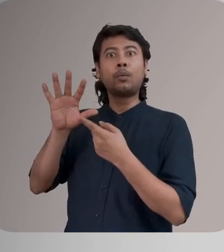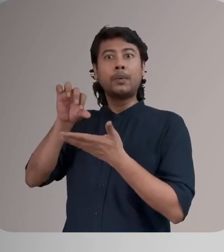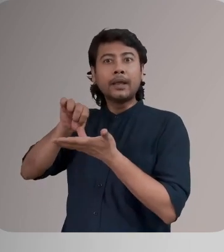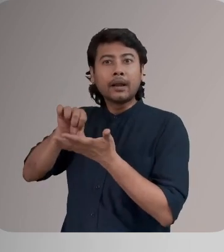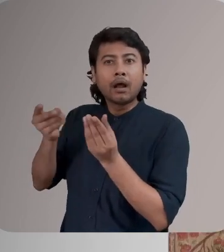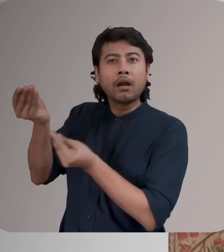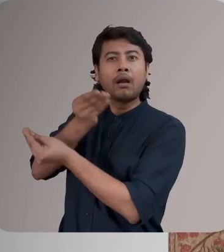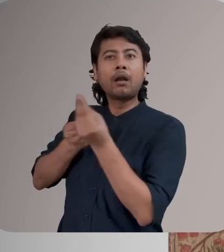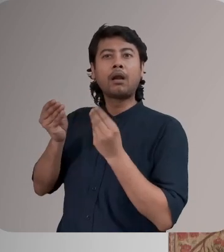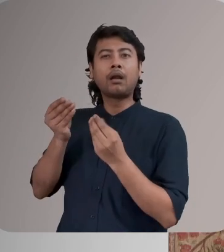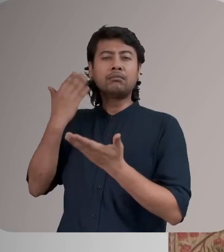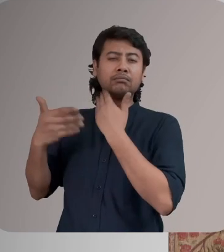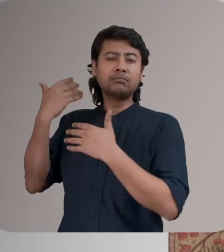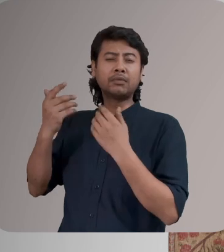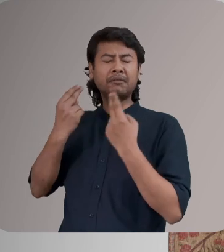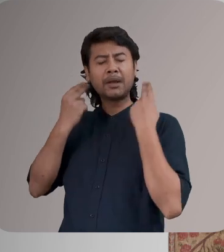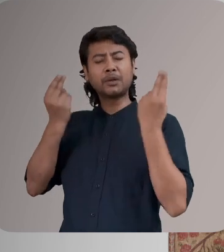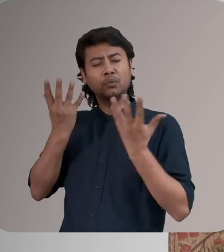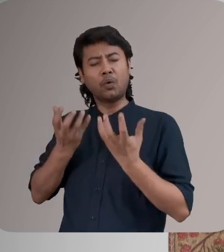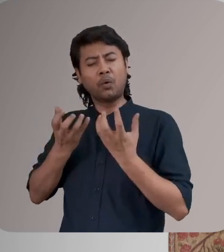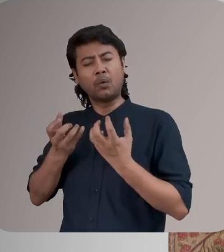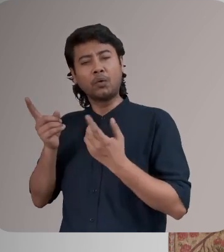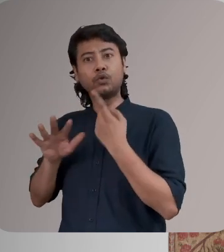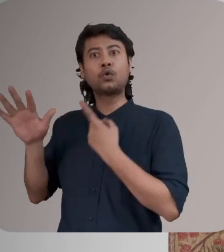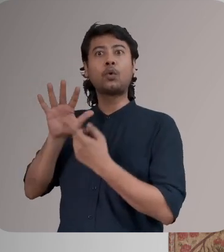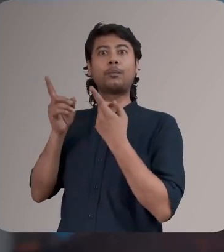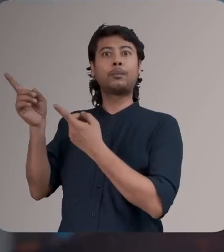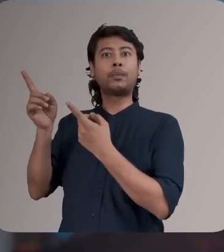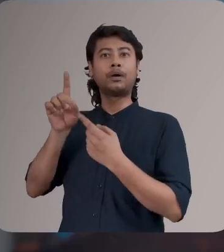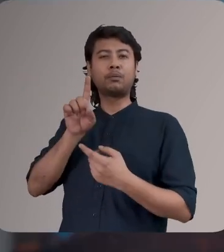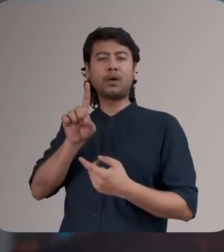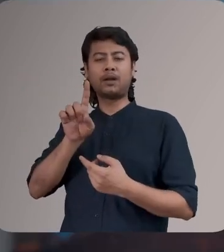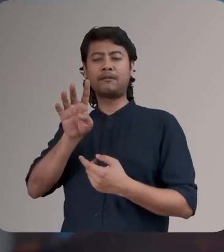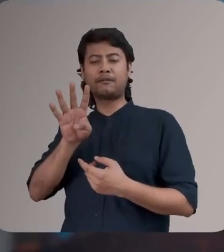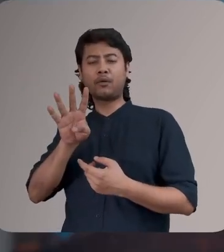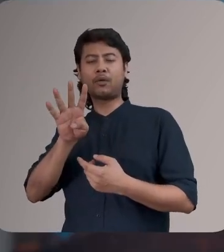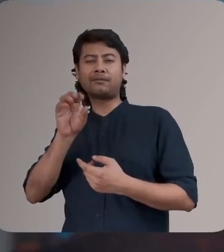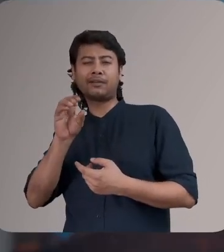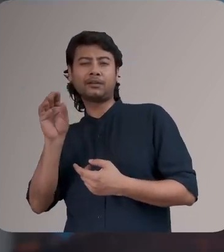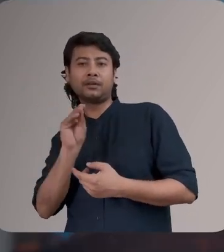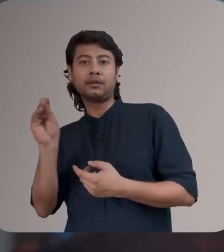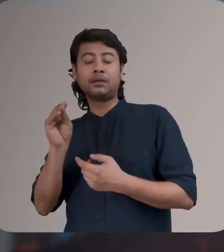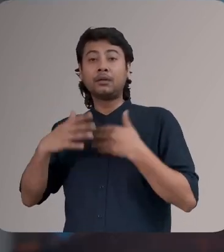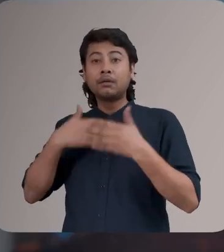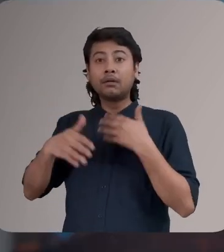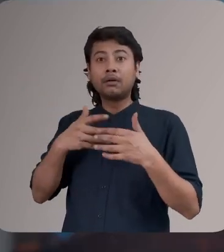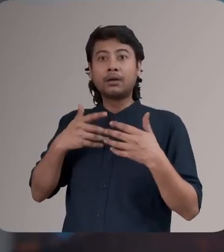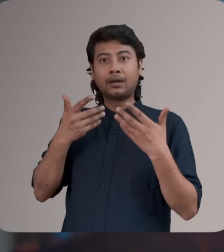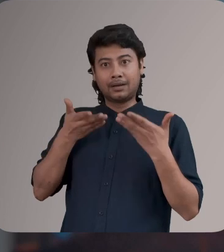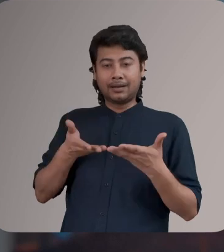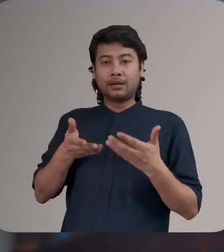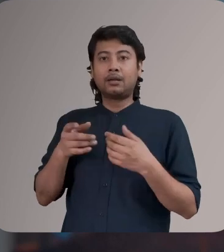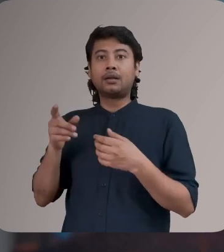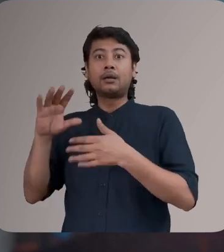Asia, Europe, and Middle East from the 15th to the 19th centuries. As the Palampore traveled from India to the west, the